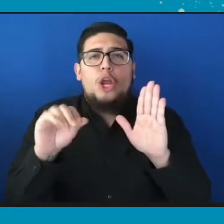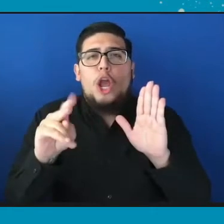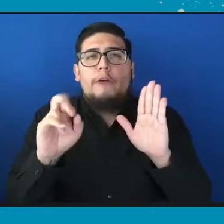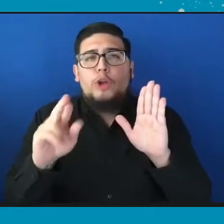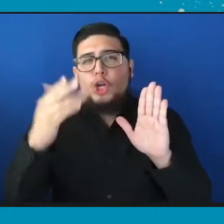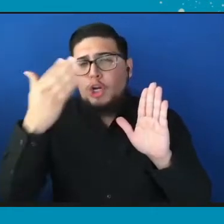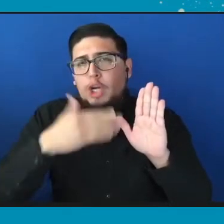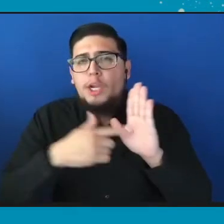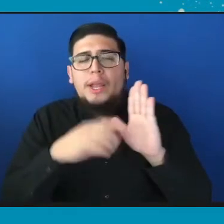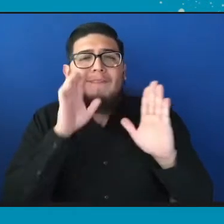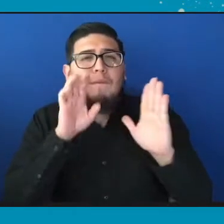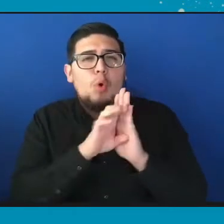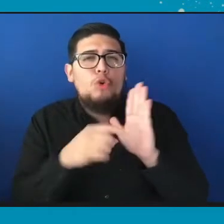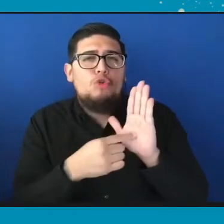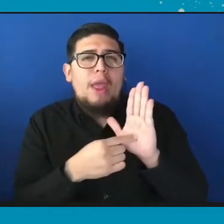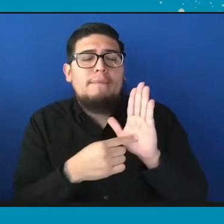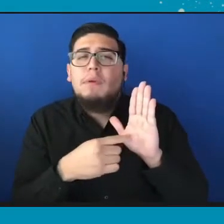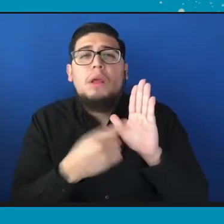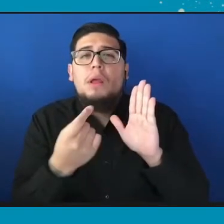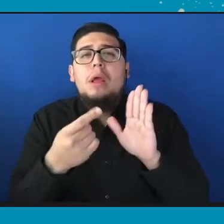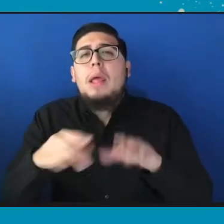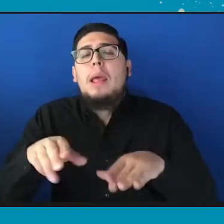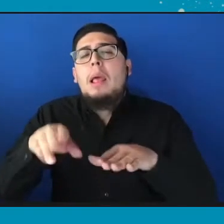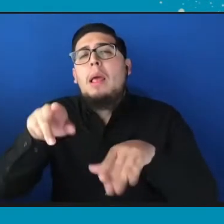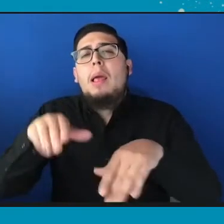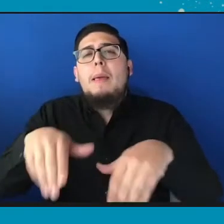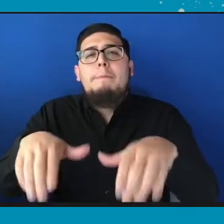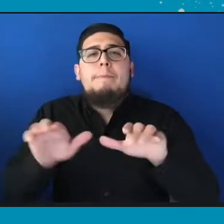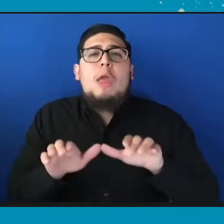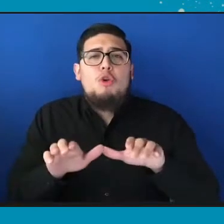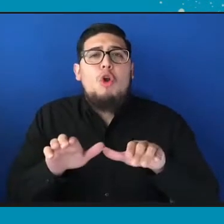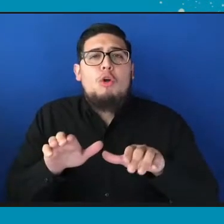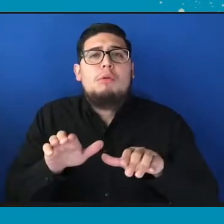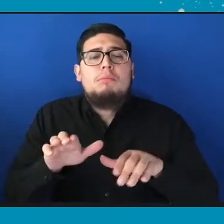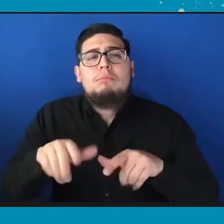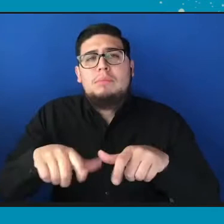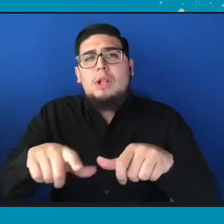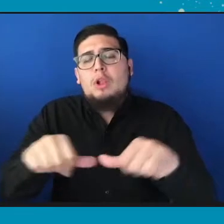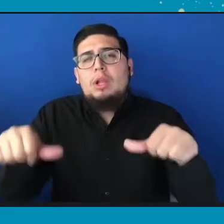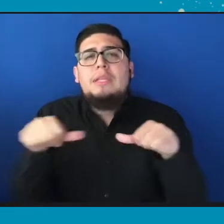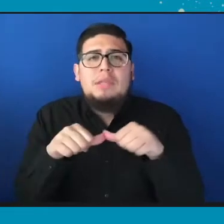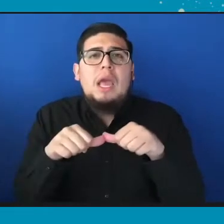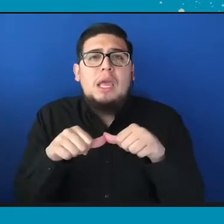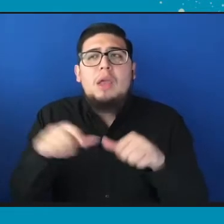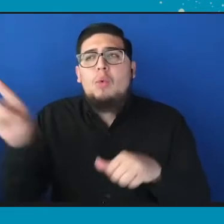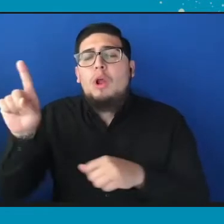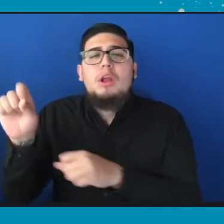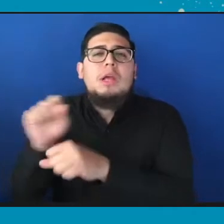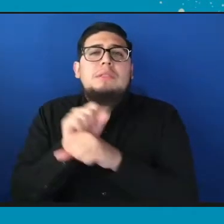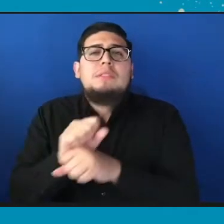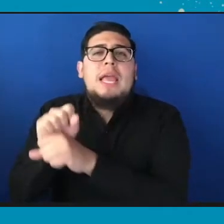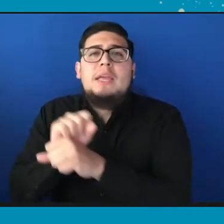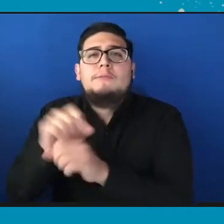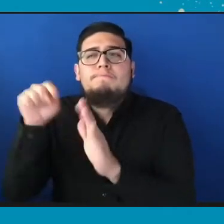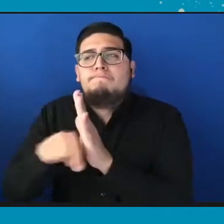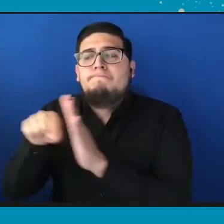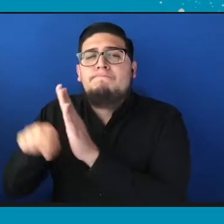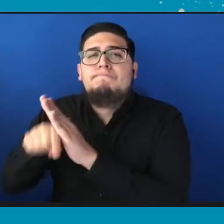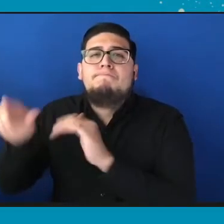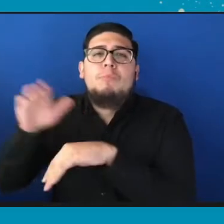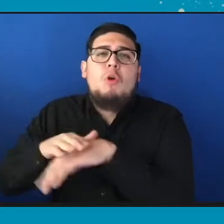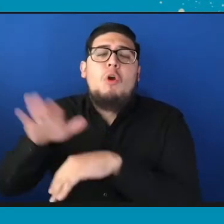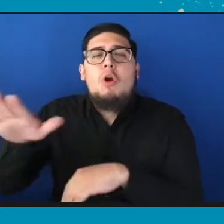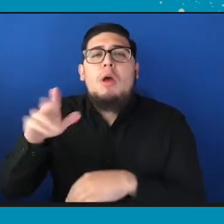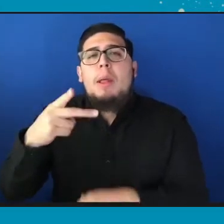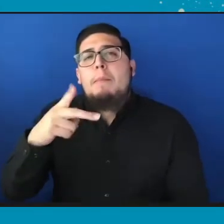this photograph is a burial site where people who were enslaved on a plantation here in Louisiana are buried. And